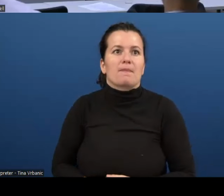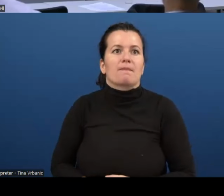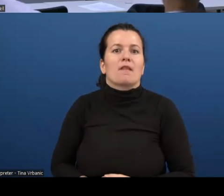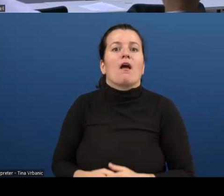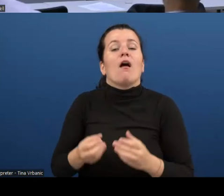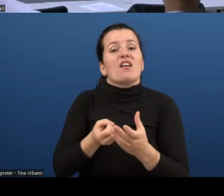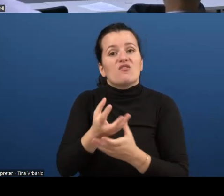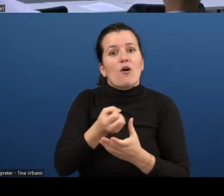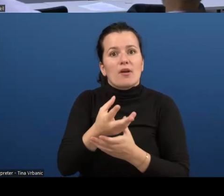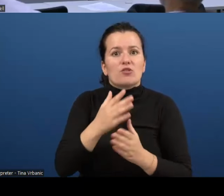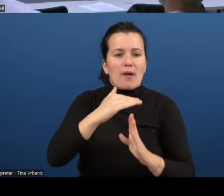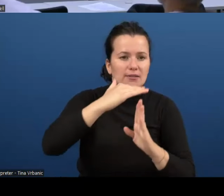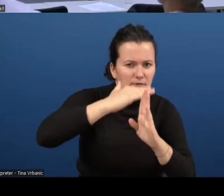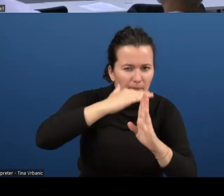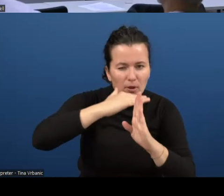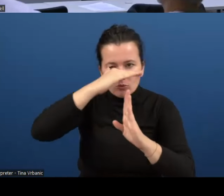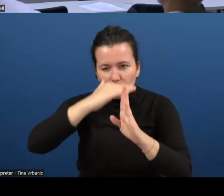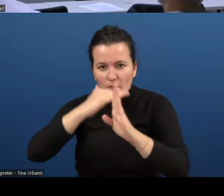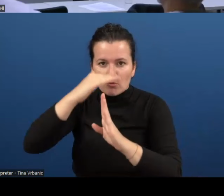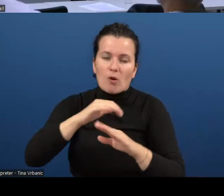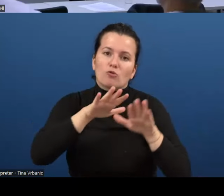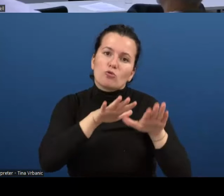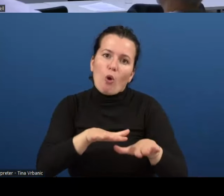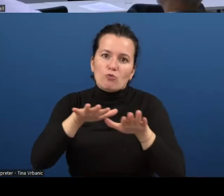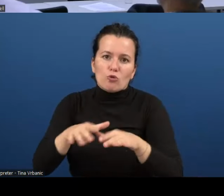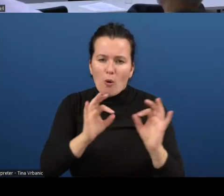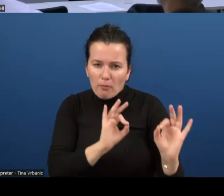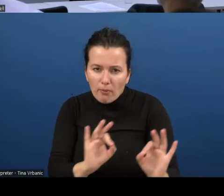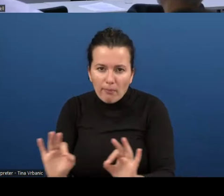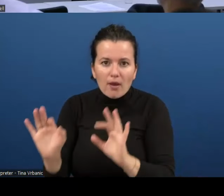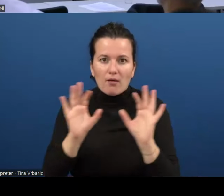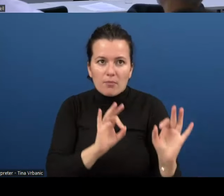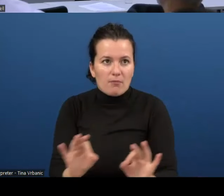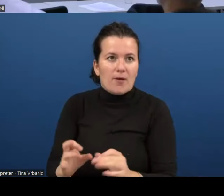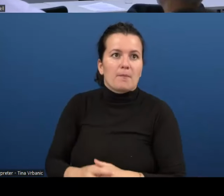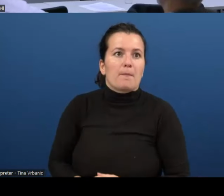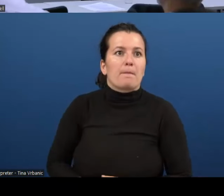It's technically challenging because, yeah, you also have to cool again if you